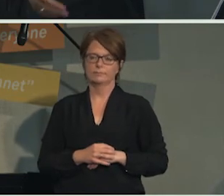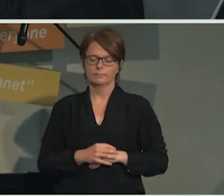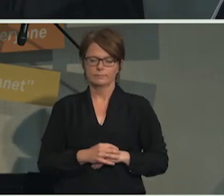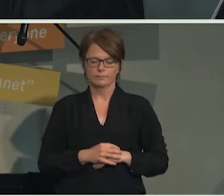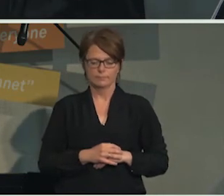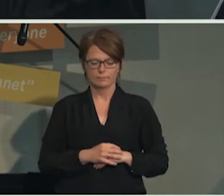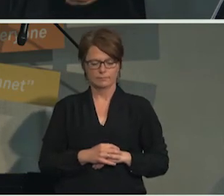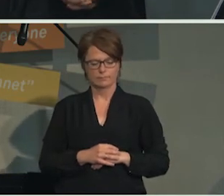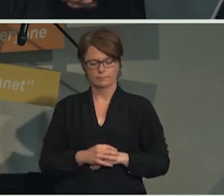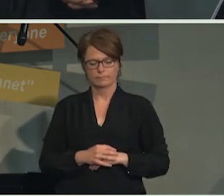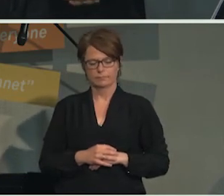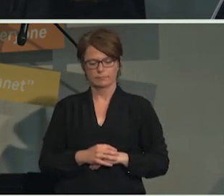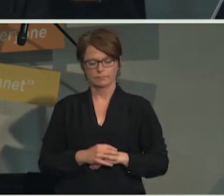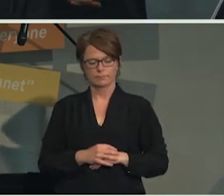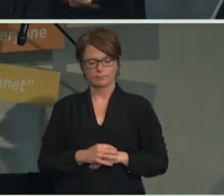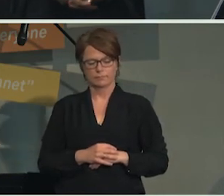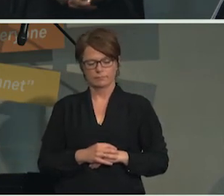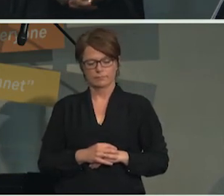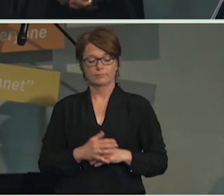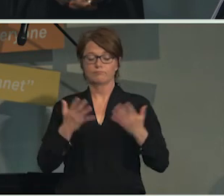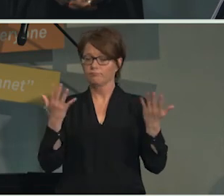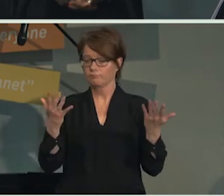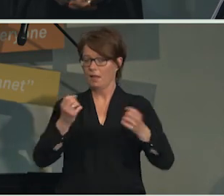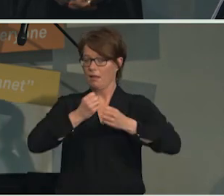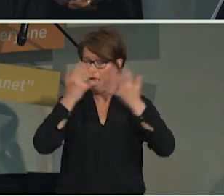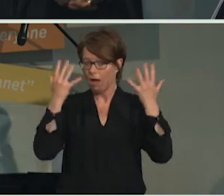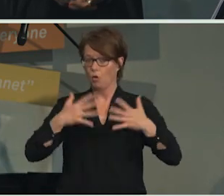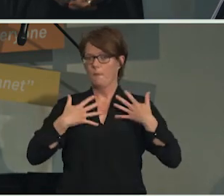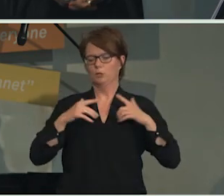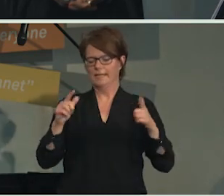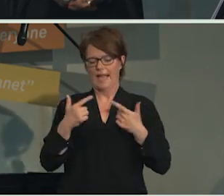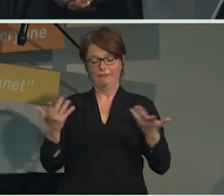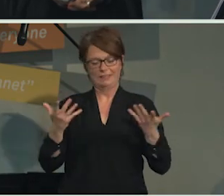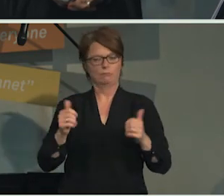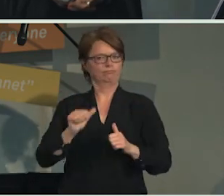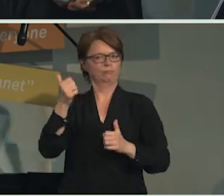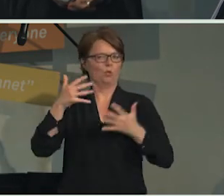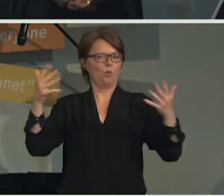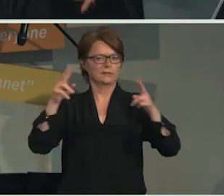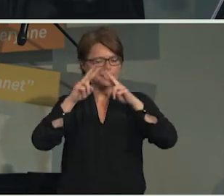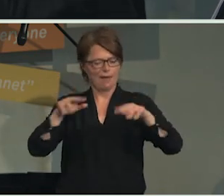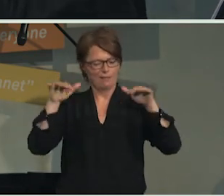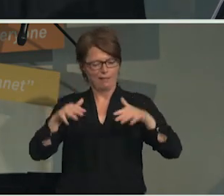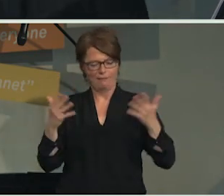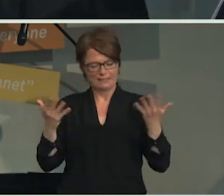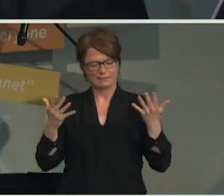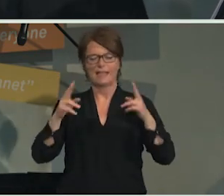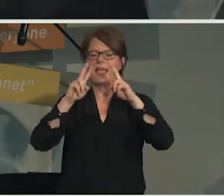just arrived from Los Angeles yesterday evening, who made it to be here with us, Professor Kimberlé Crenshaw. Yeah.